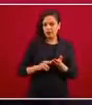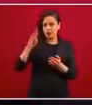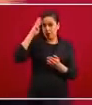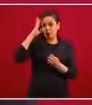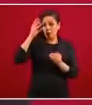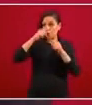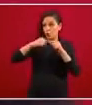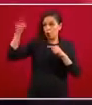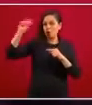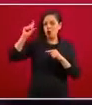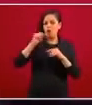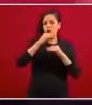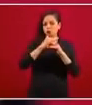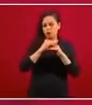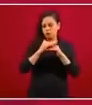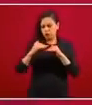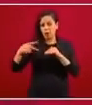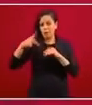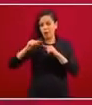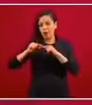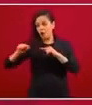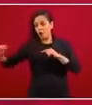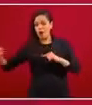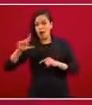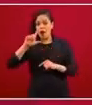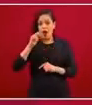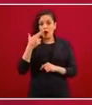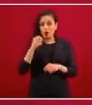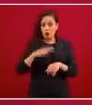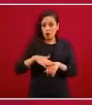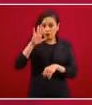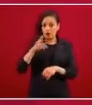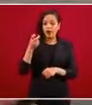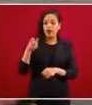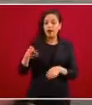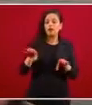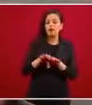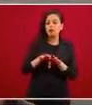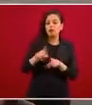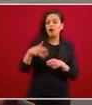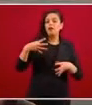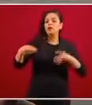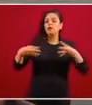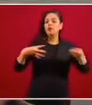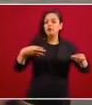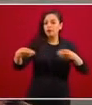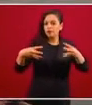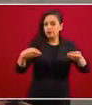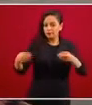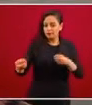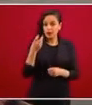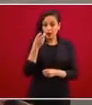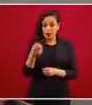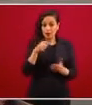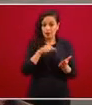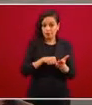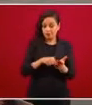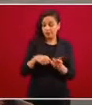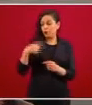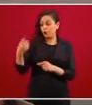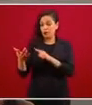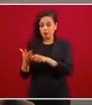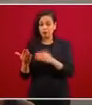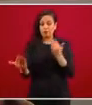a way more flattened curve, which is this green curve that is very inferior in number of